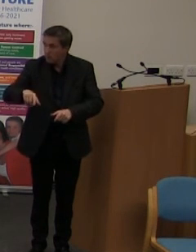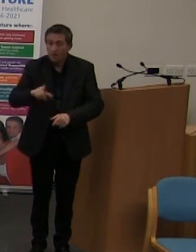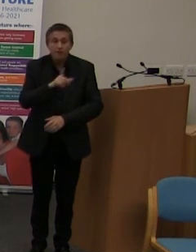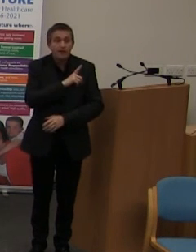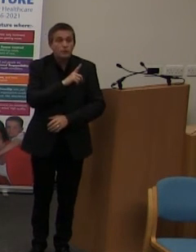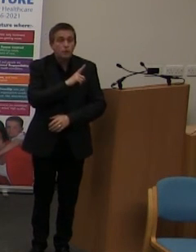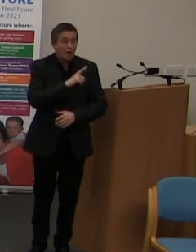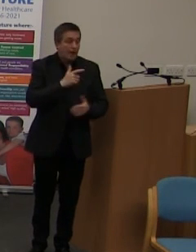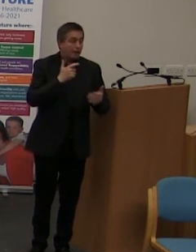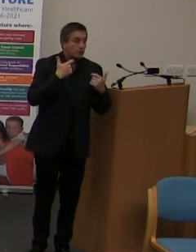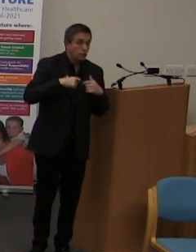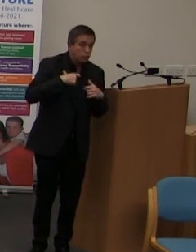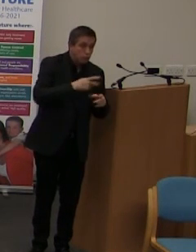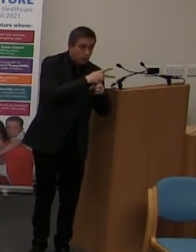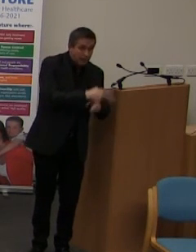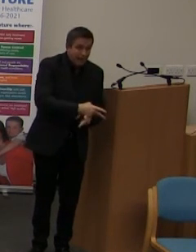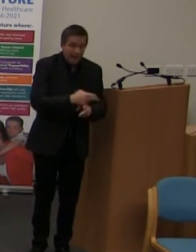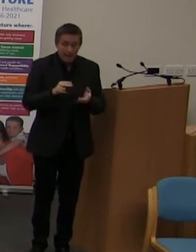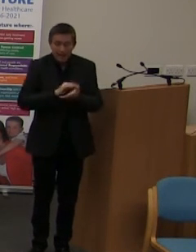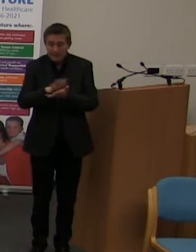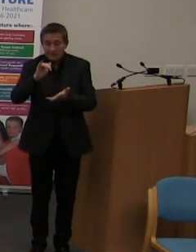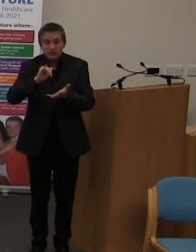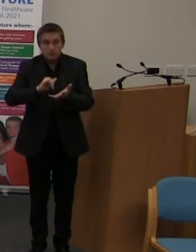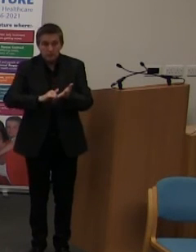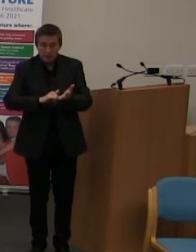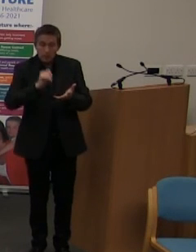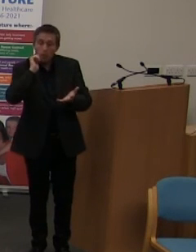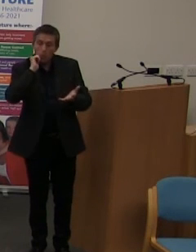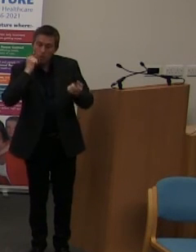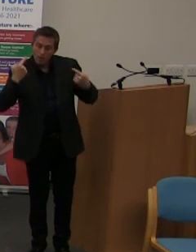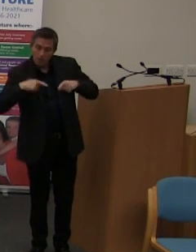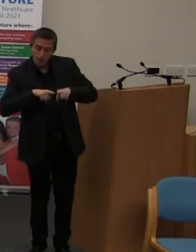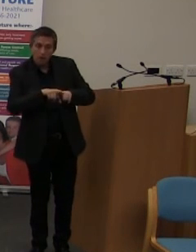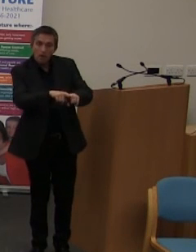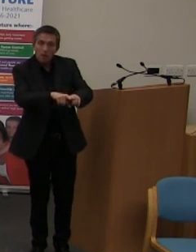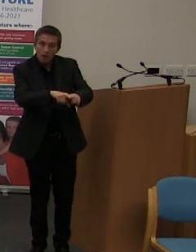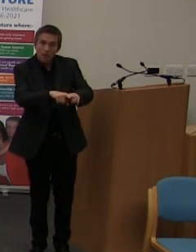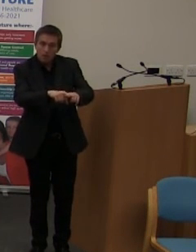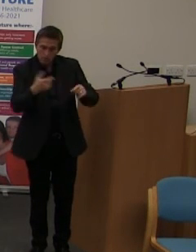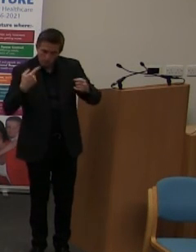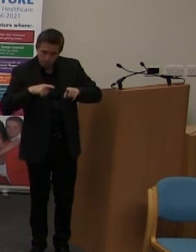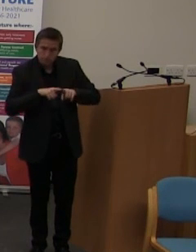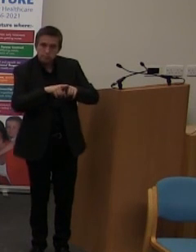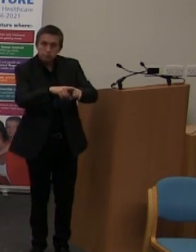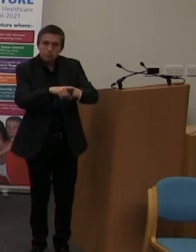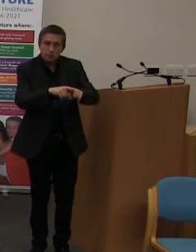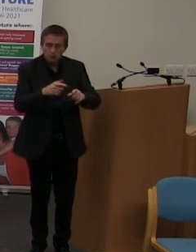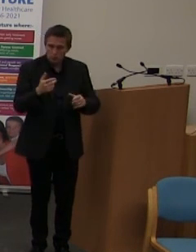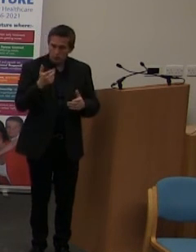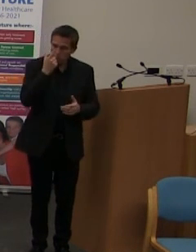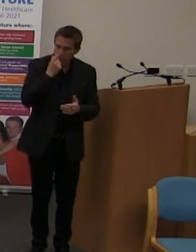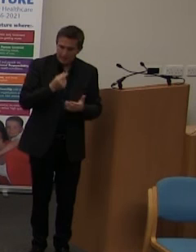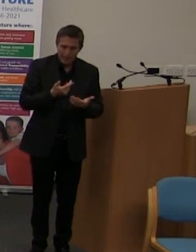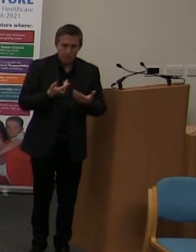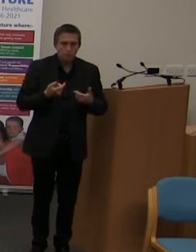integration agenda, the social care and health integration approach, to try and find ways in which things are more streamlined, things